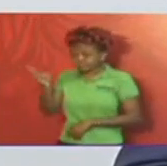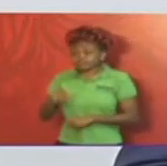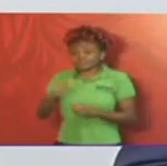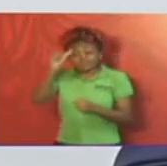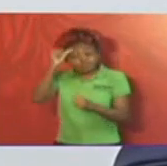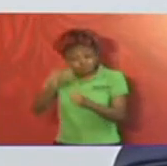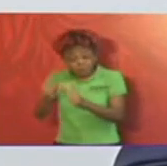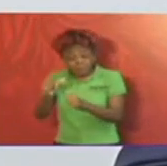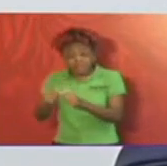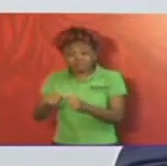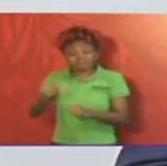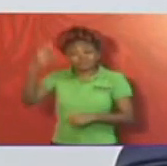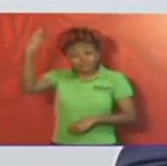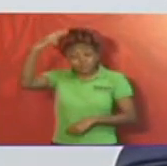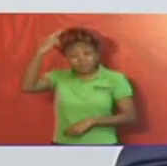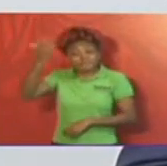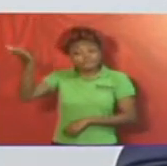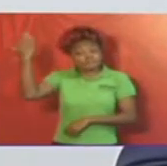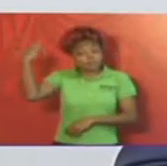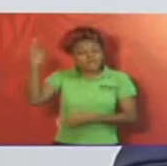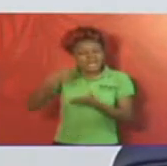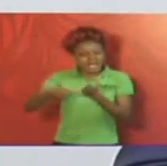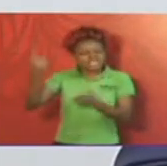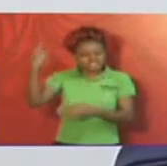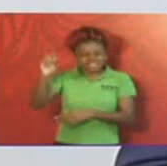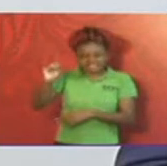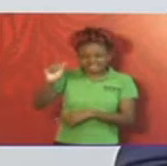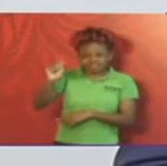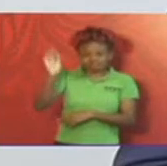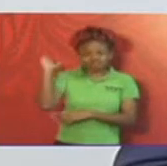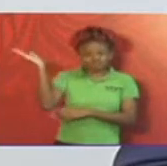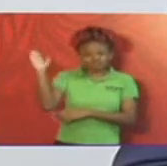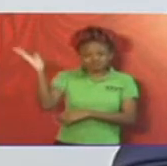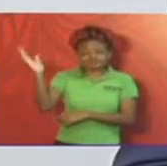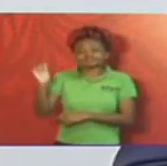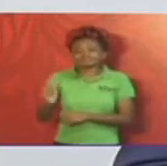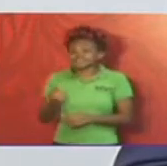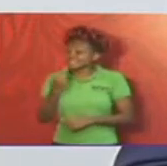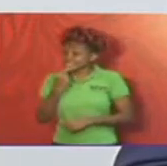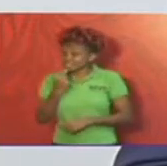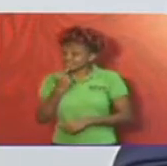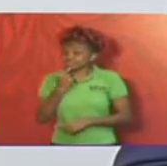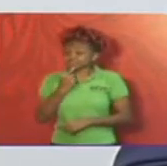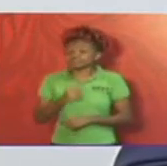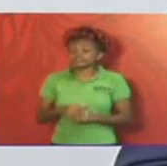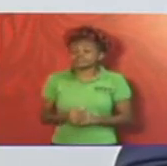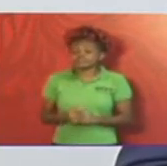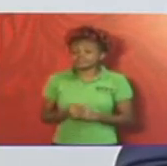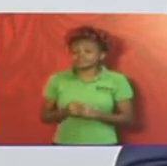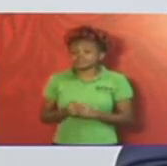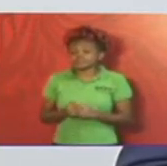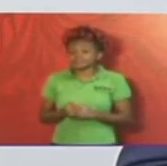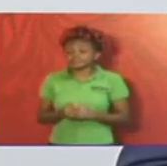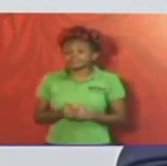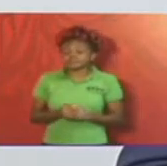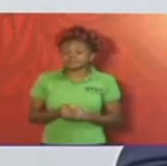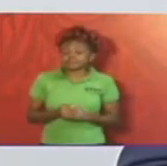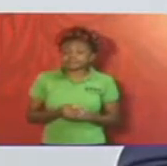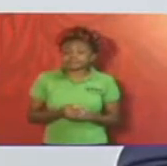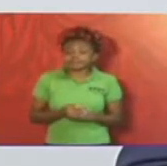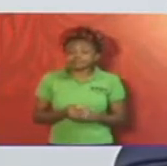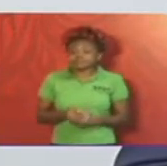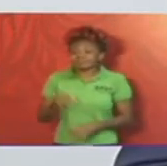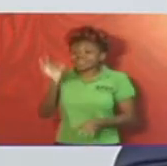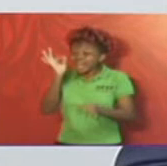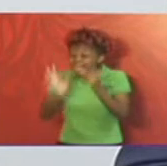his press conference last week, Saturday, did indicate that all things being equal, and once our numbers